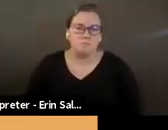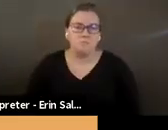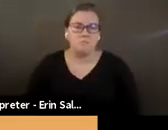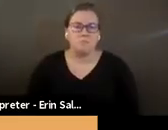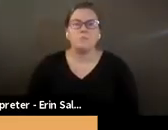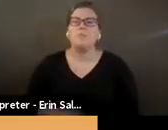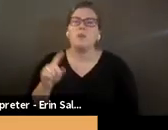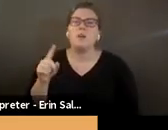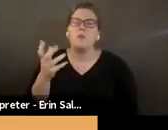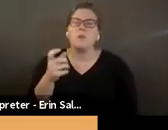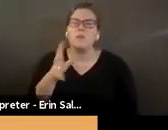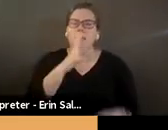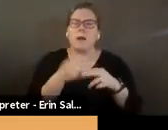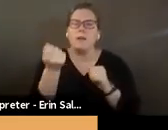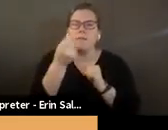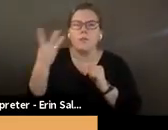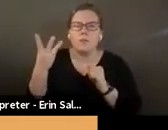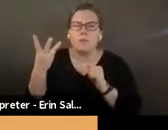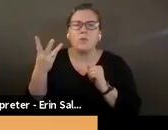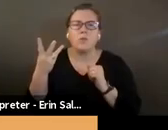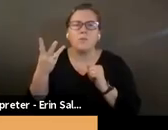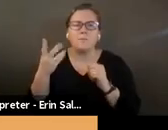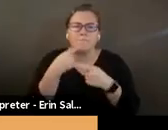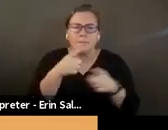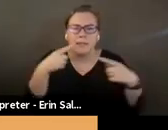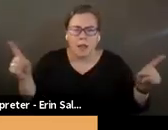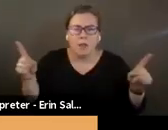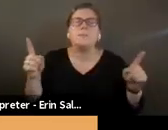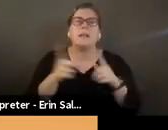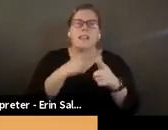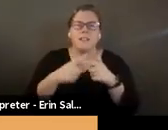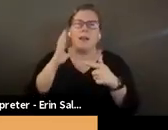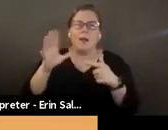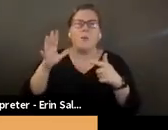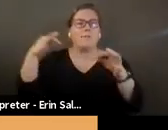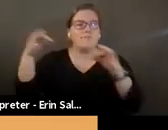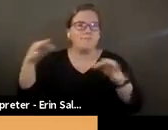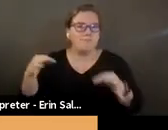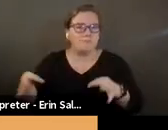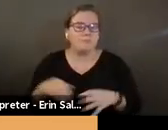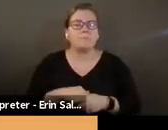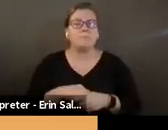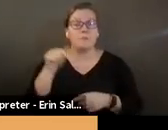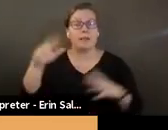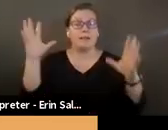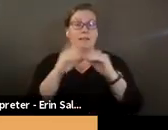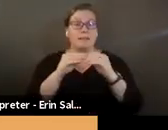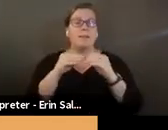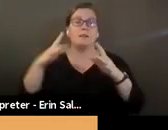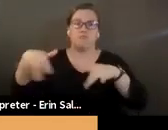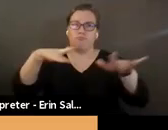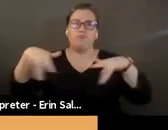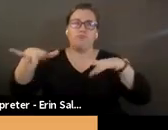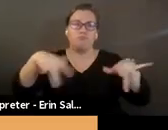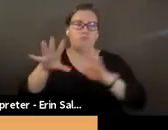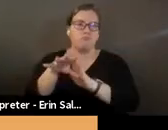of housekeeping items before we get started. We are recording the meeting, so we will have